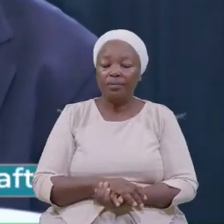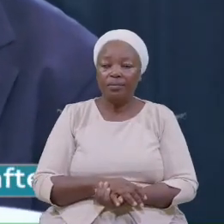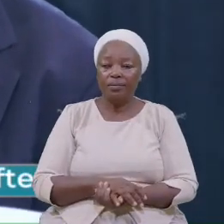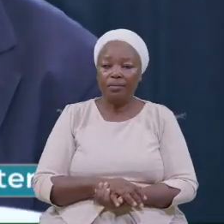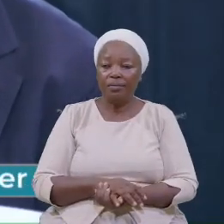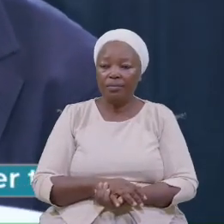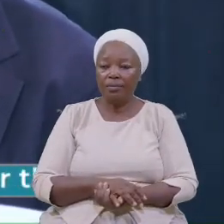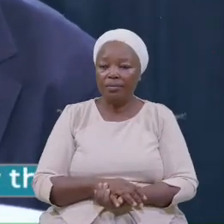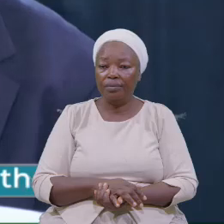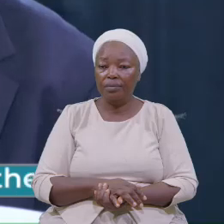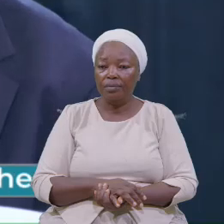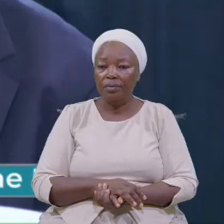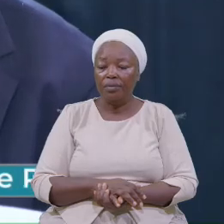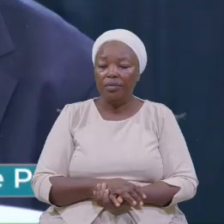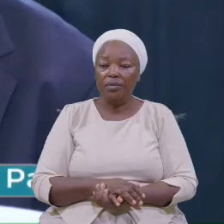there is a link.